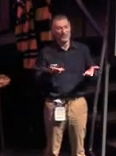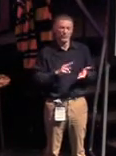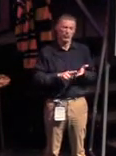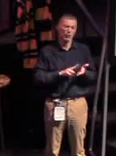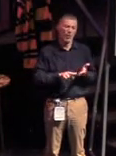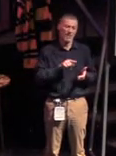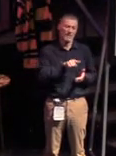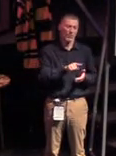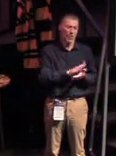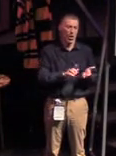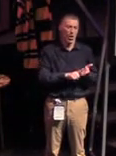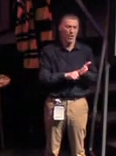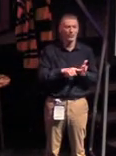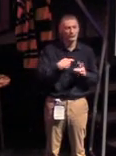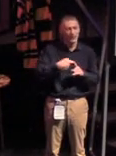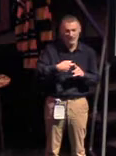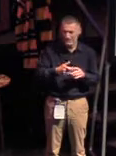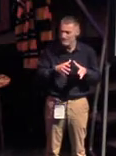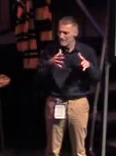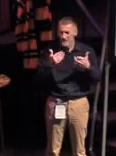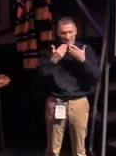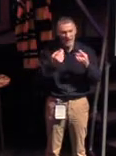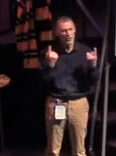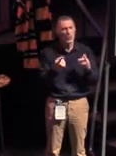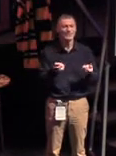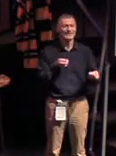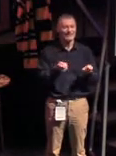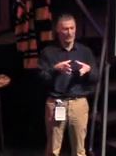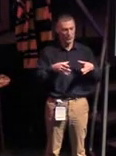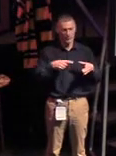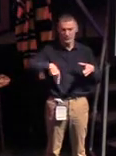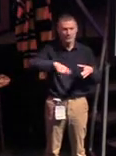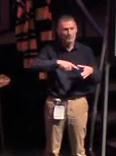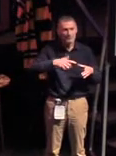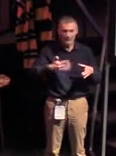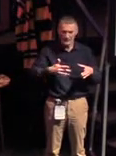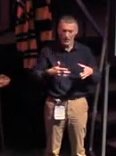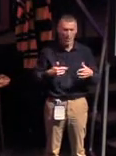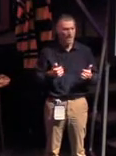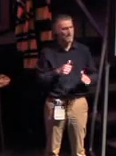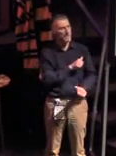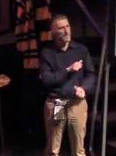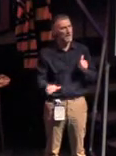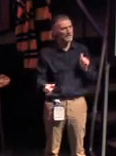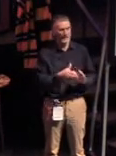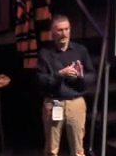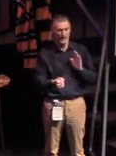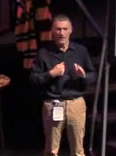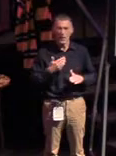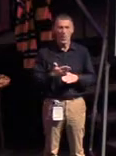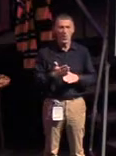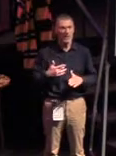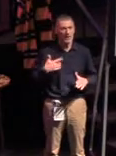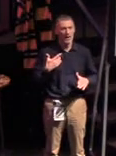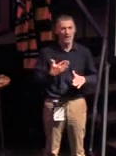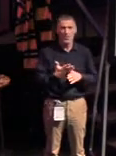Truck. I want to give a huge thanks to our steering group. This has been one of the best examples that I've ever experienced in my working life of working with a